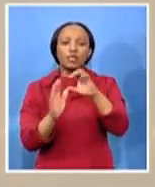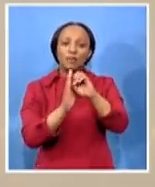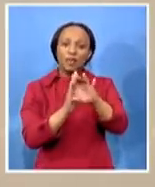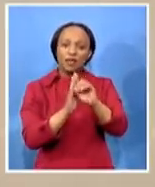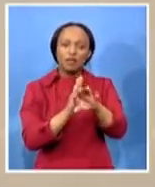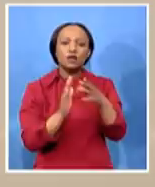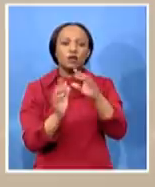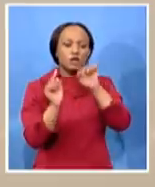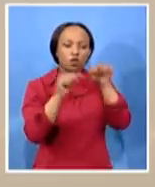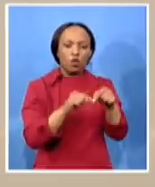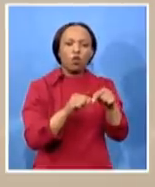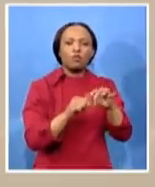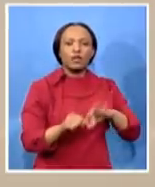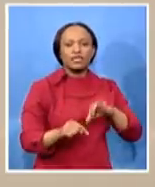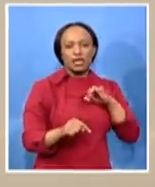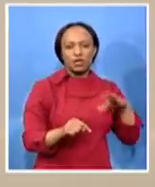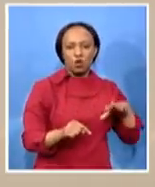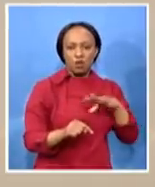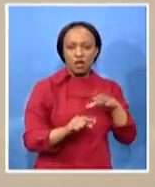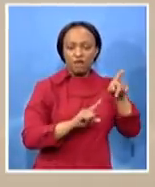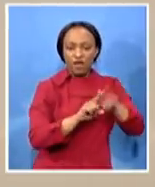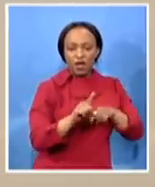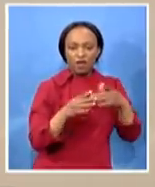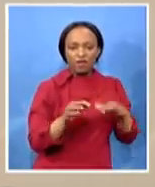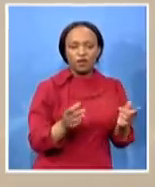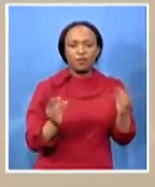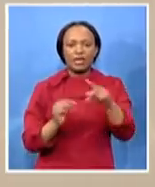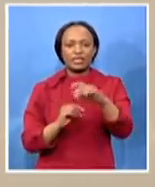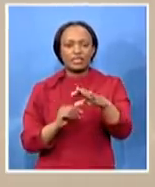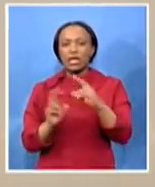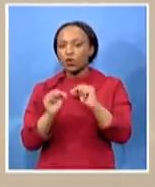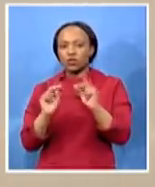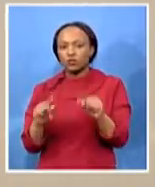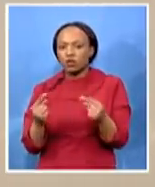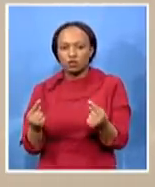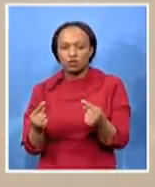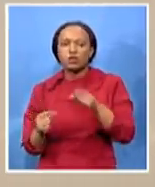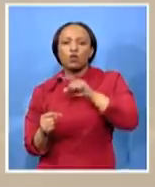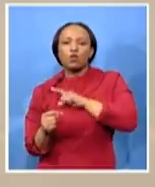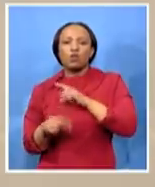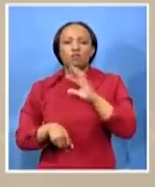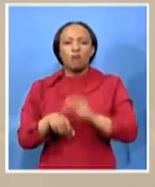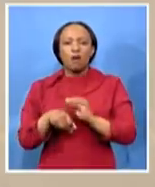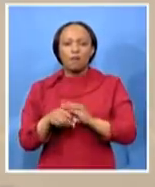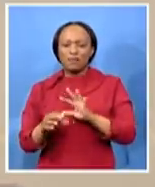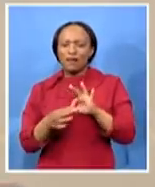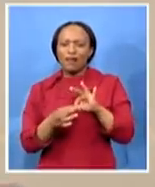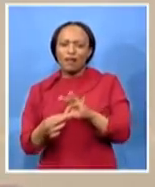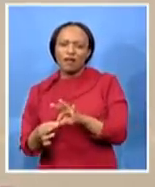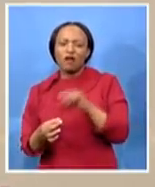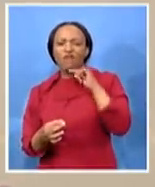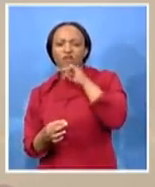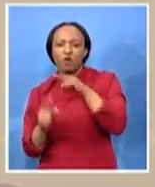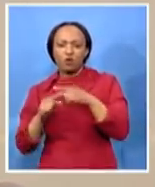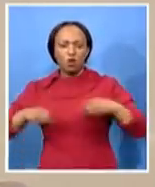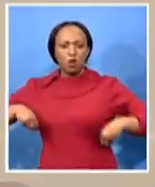must be taken to a DC. It's non-negotiable. If the matter relates to fraud and corruption and is before the court, you should step aside. That's what the ANC